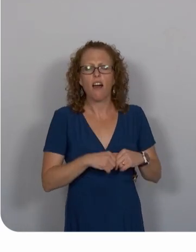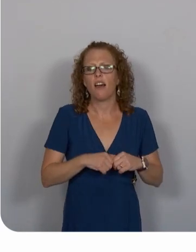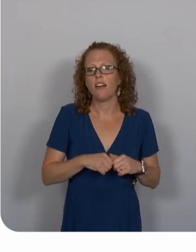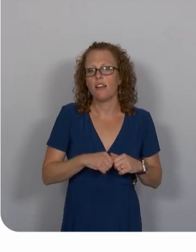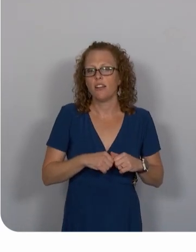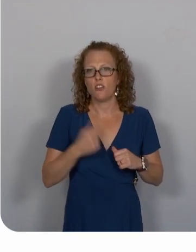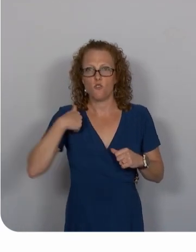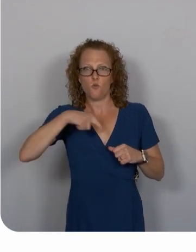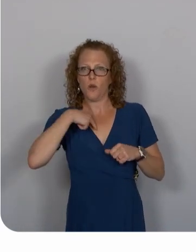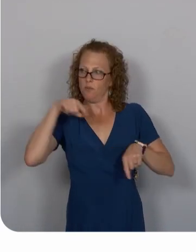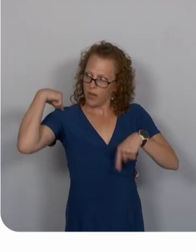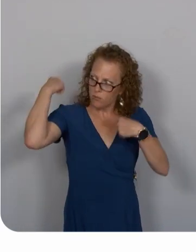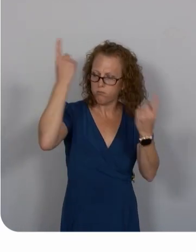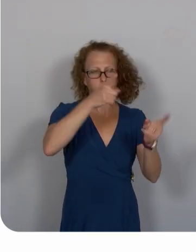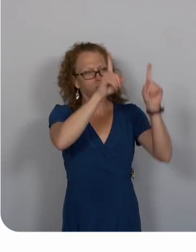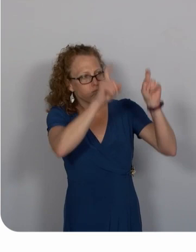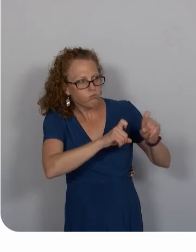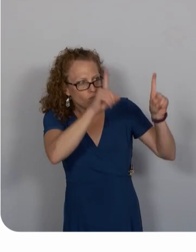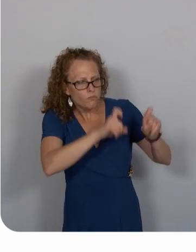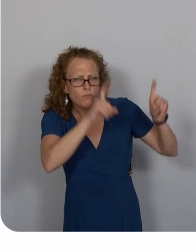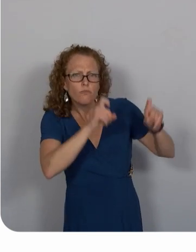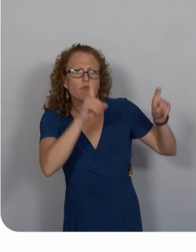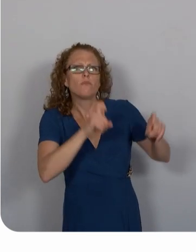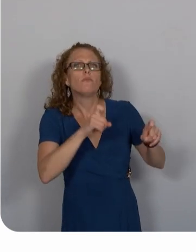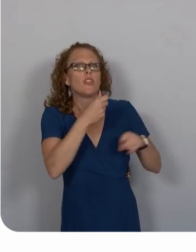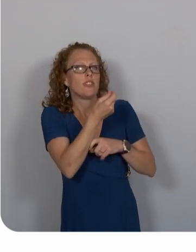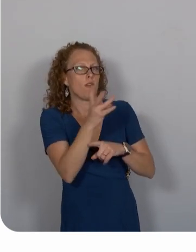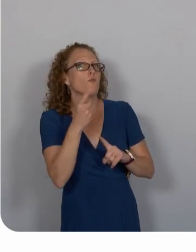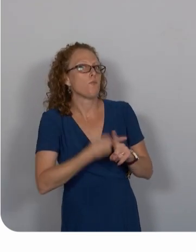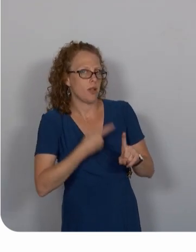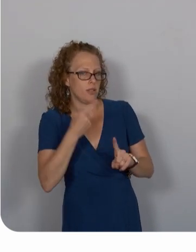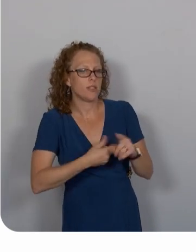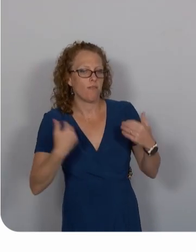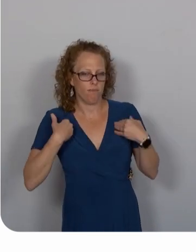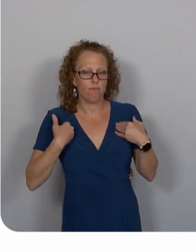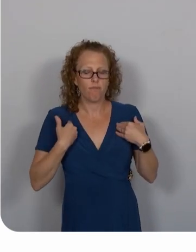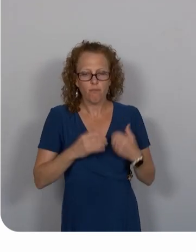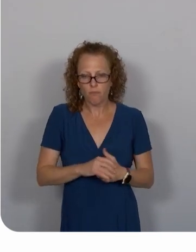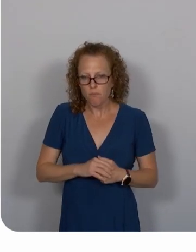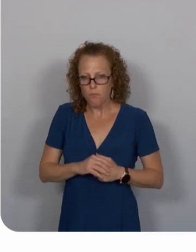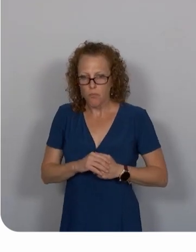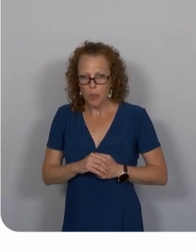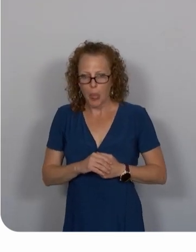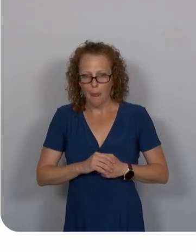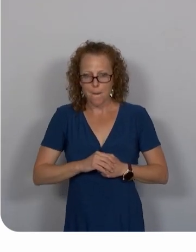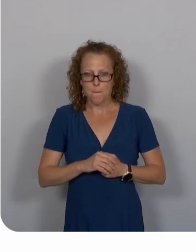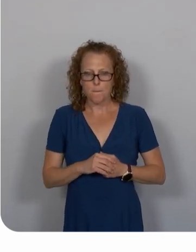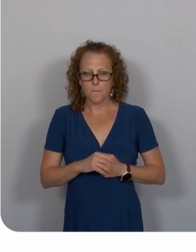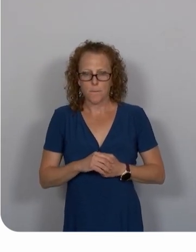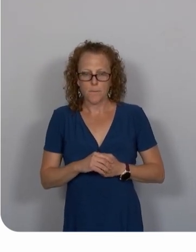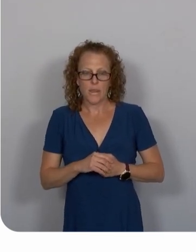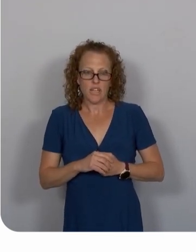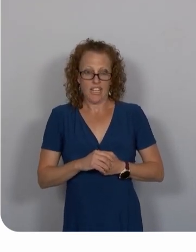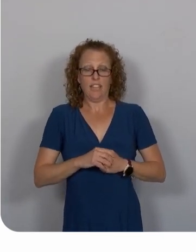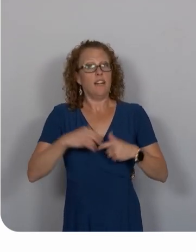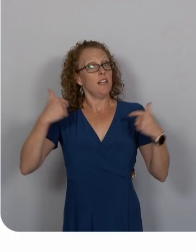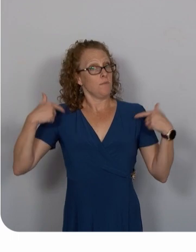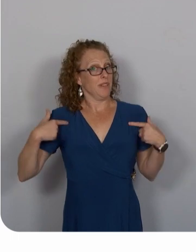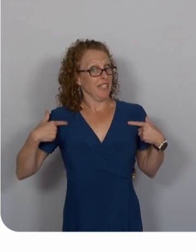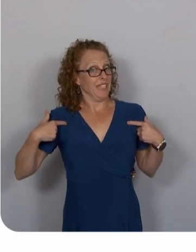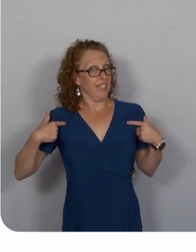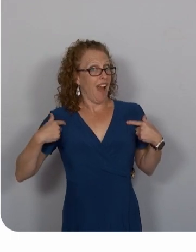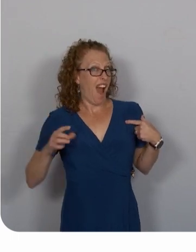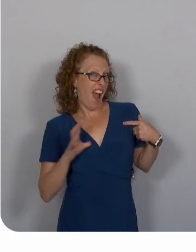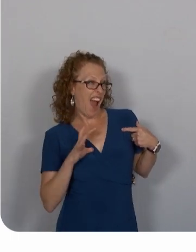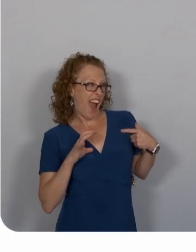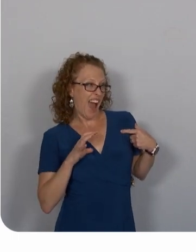been testing these glasses over the last few months. Now, I'm clearly not as cool as